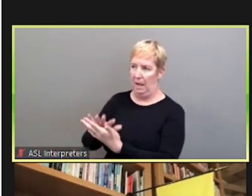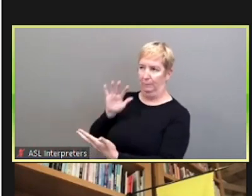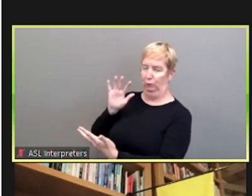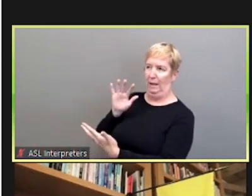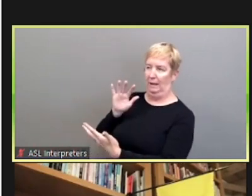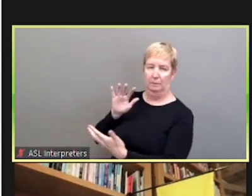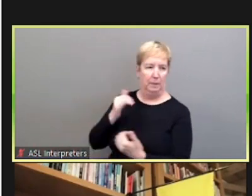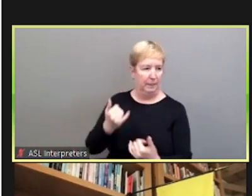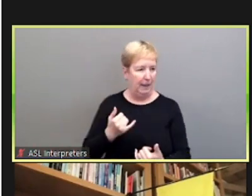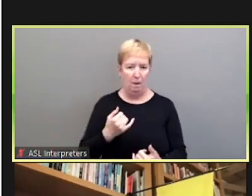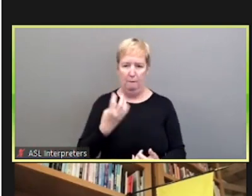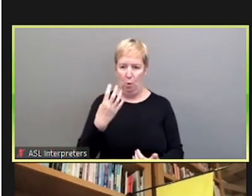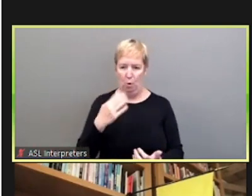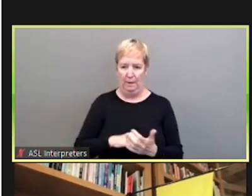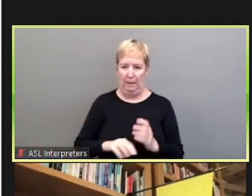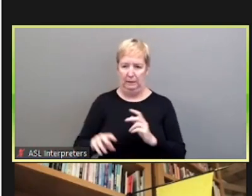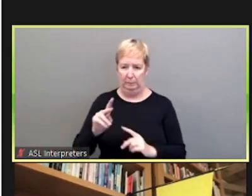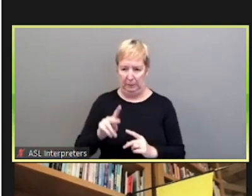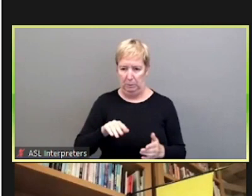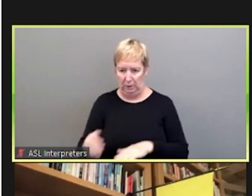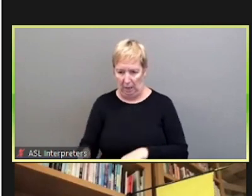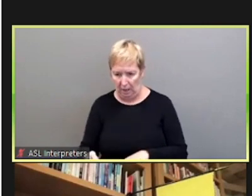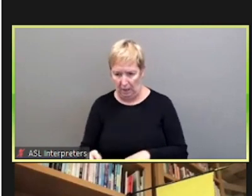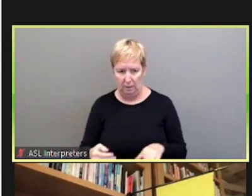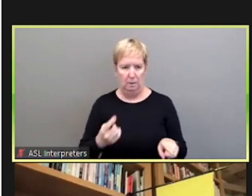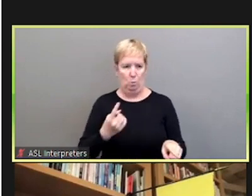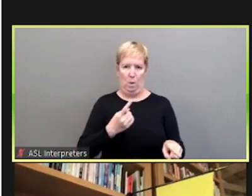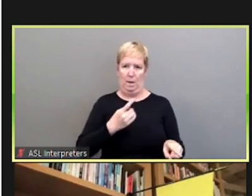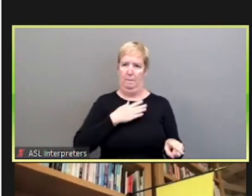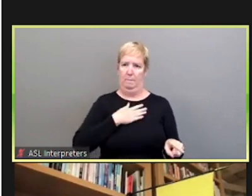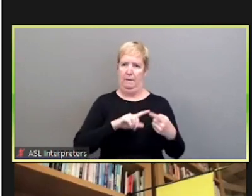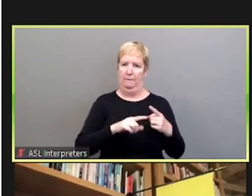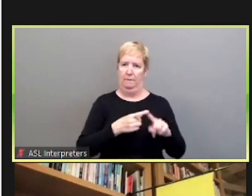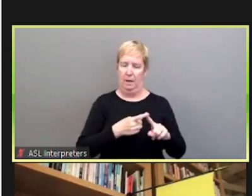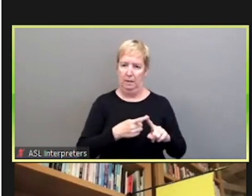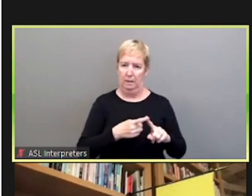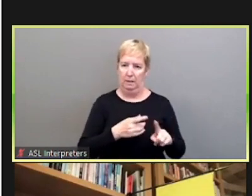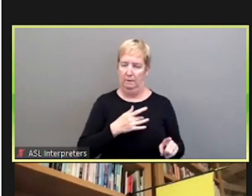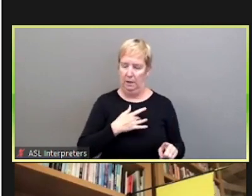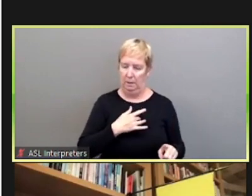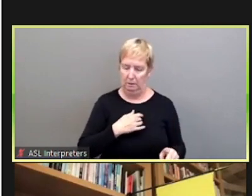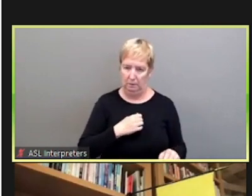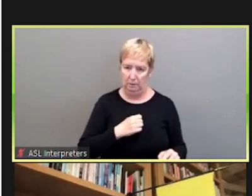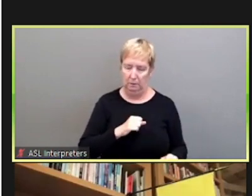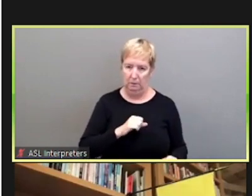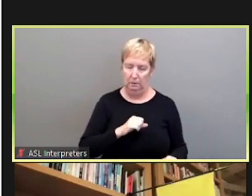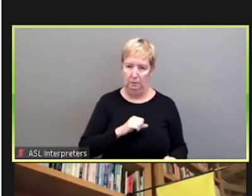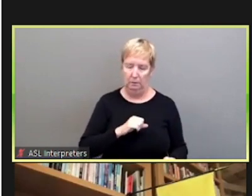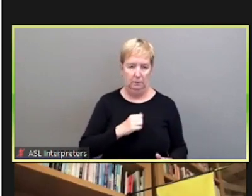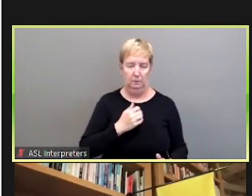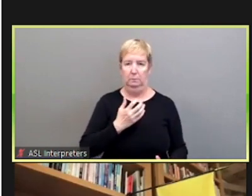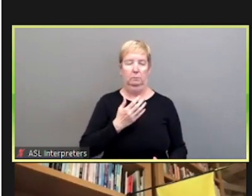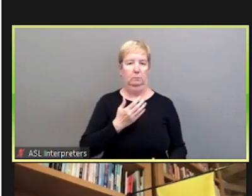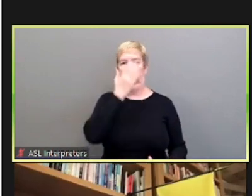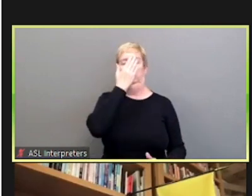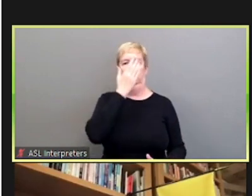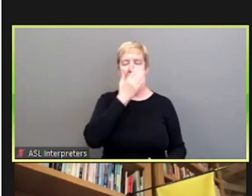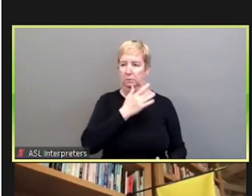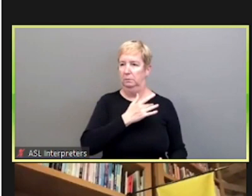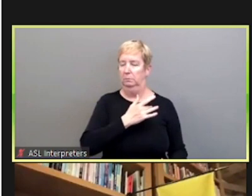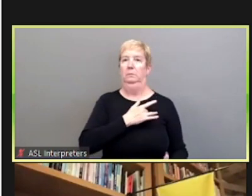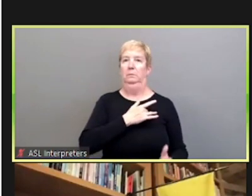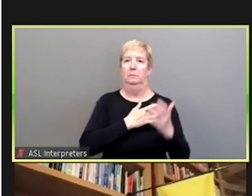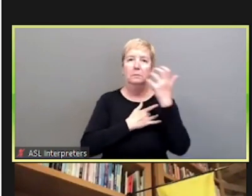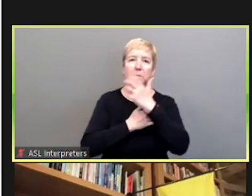or you know well passes from COVID, it really has helped me to see even more